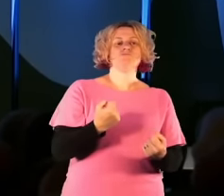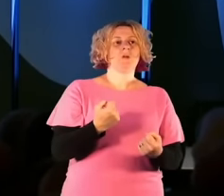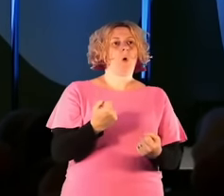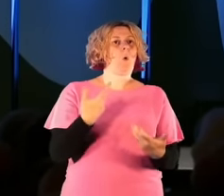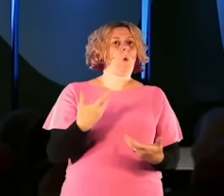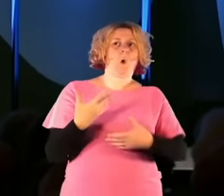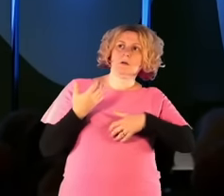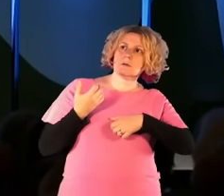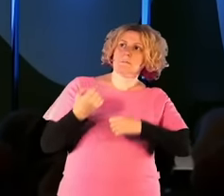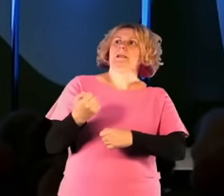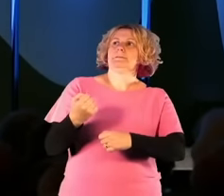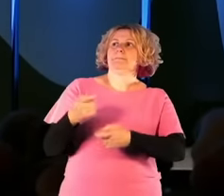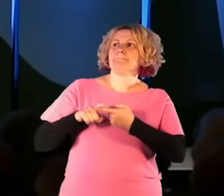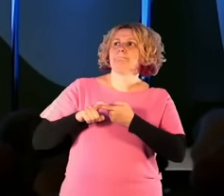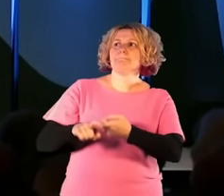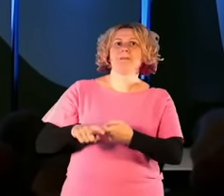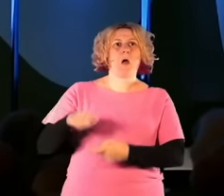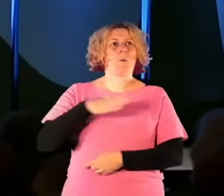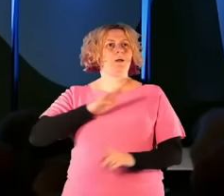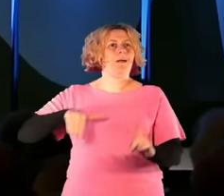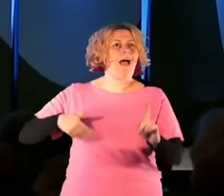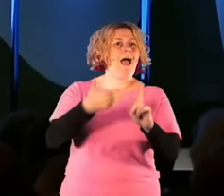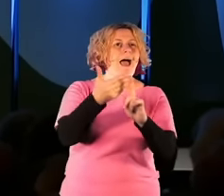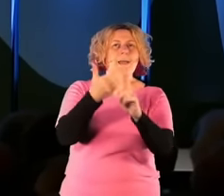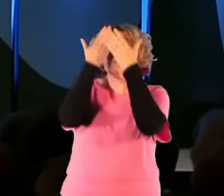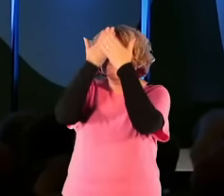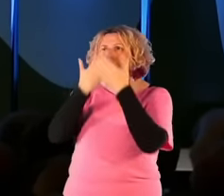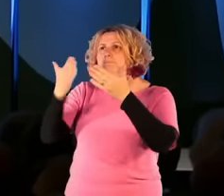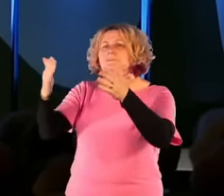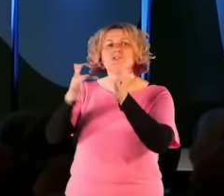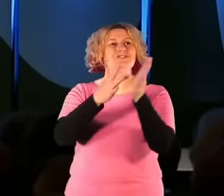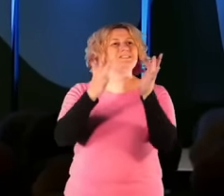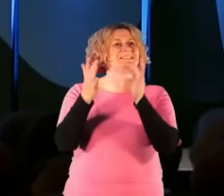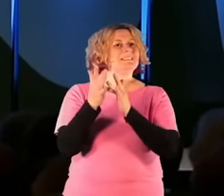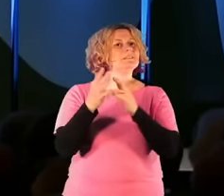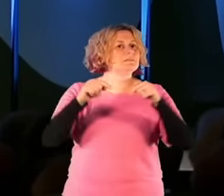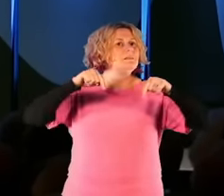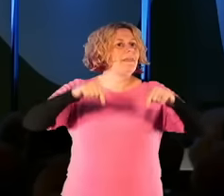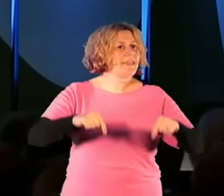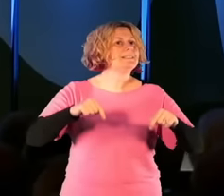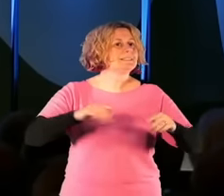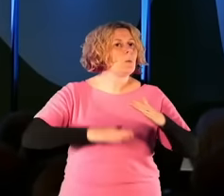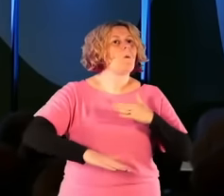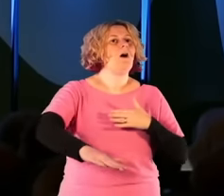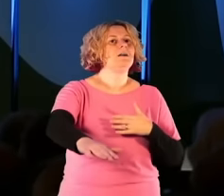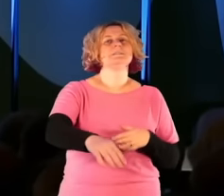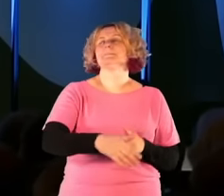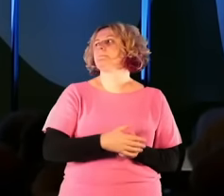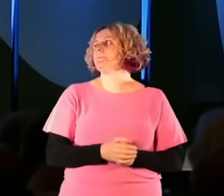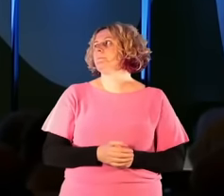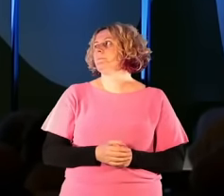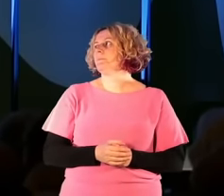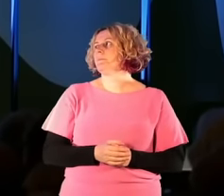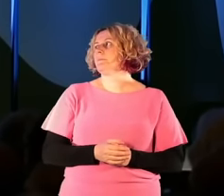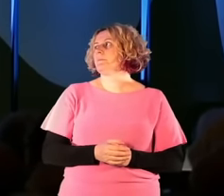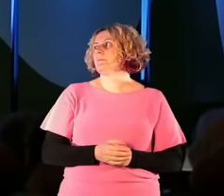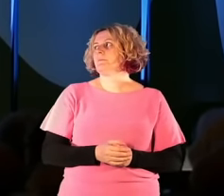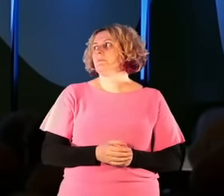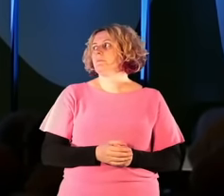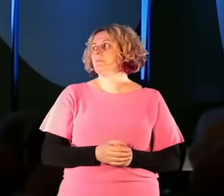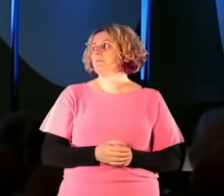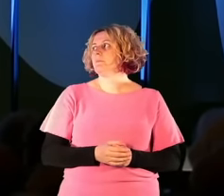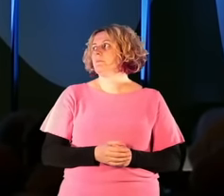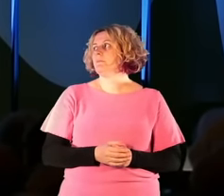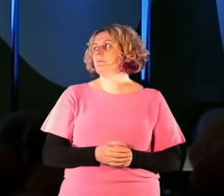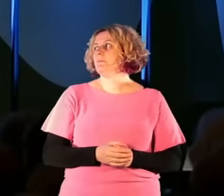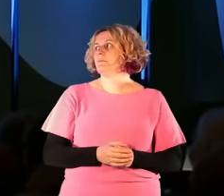for Jesus in this world. I'm convinced that there's nowhere harder in this country